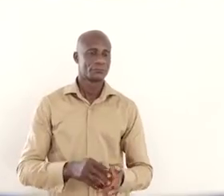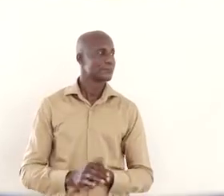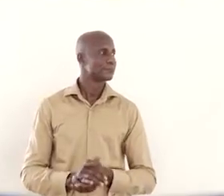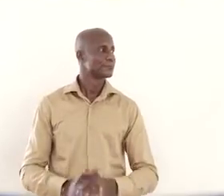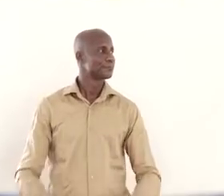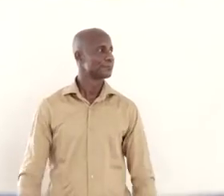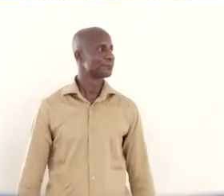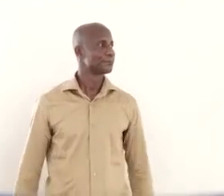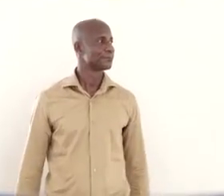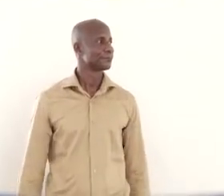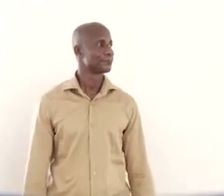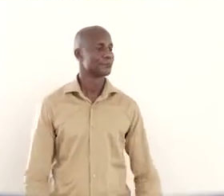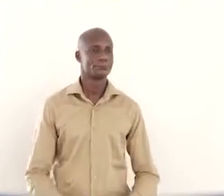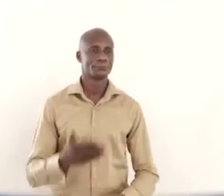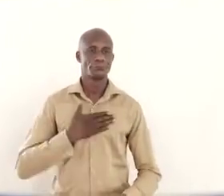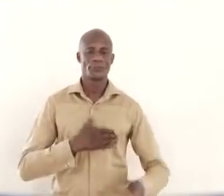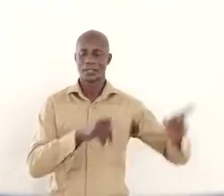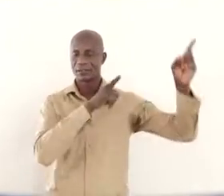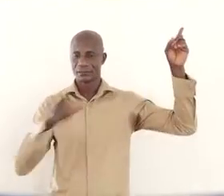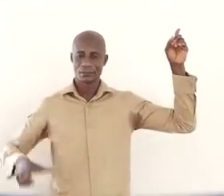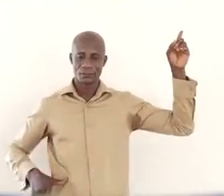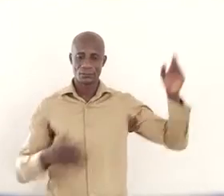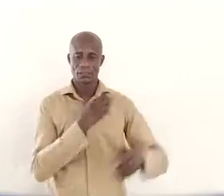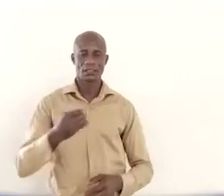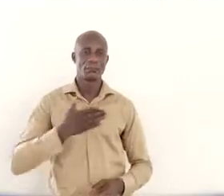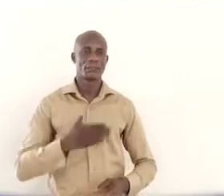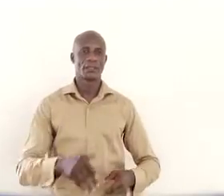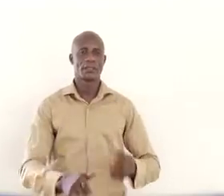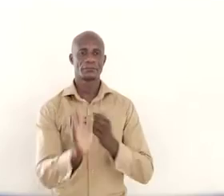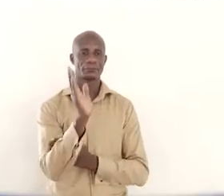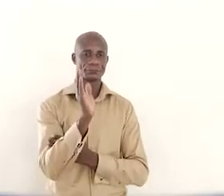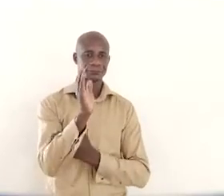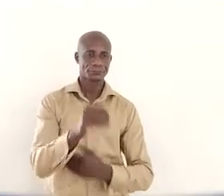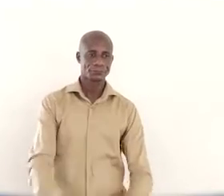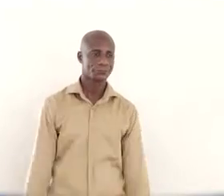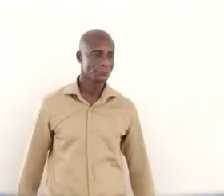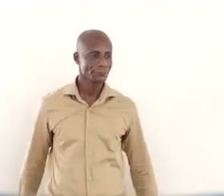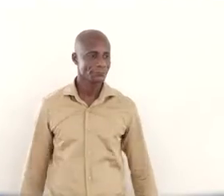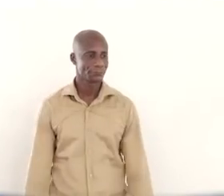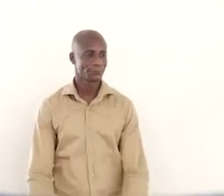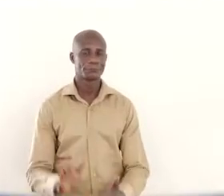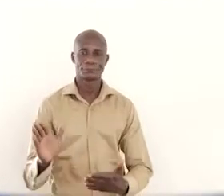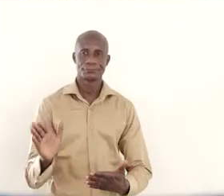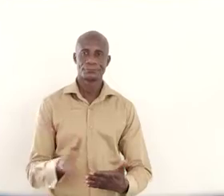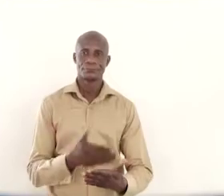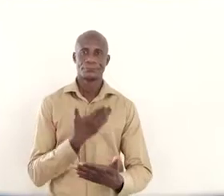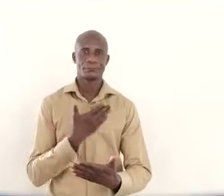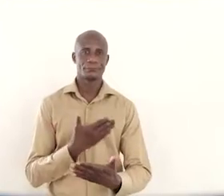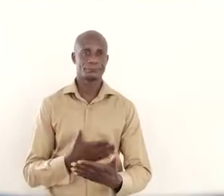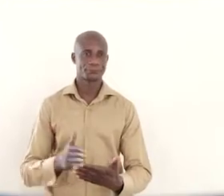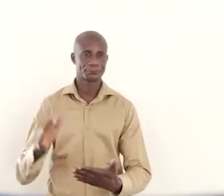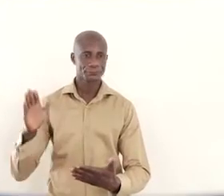my Lord and my God. Jesus is the cornerstone, the rock